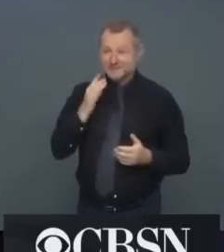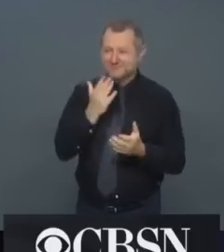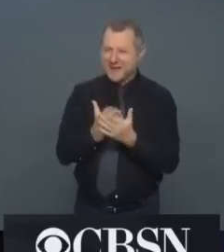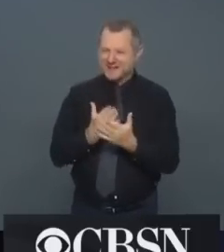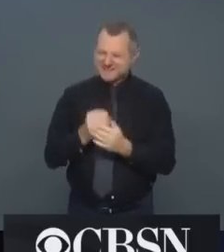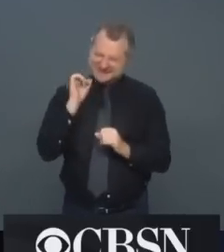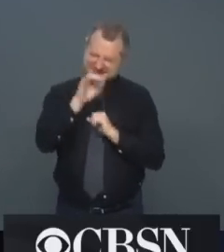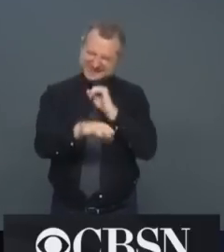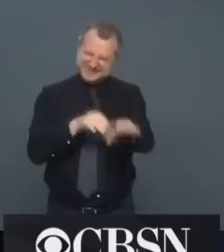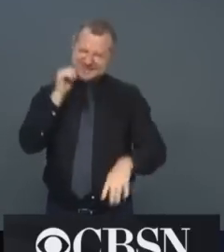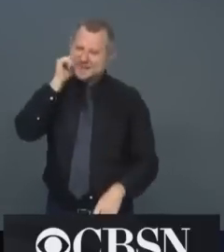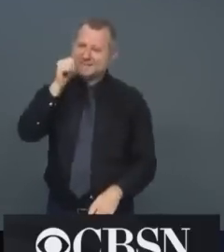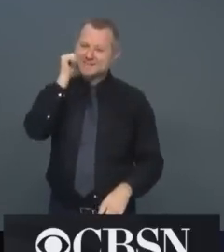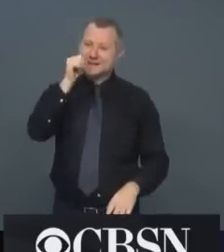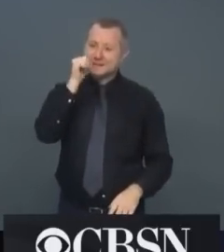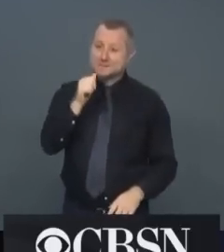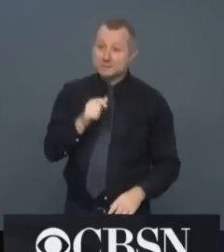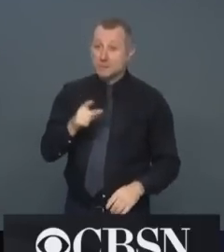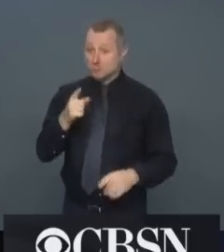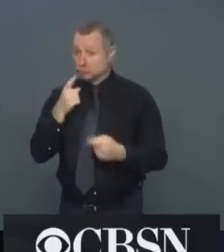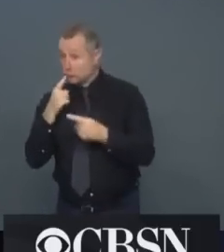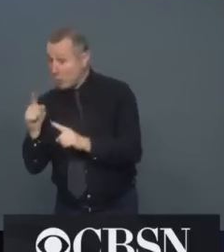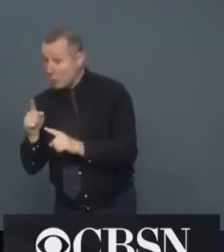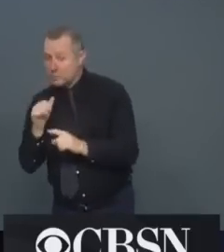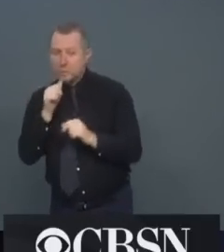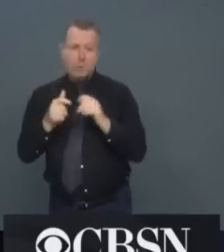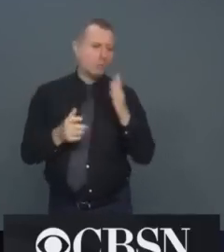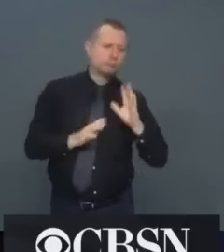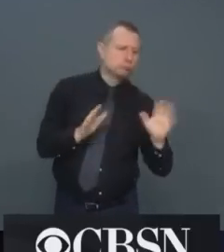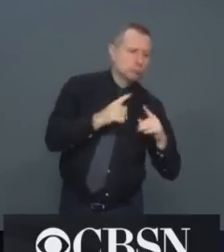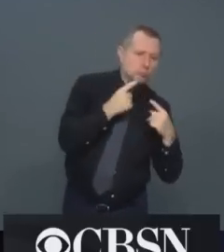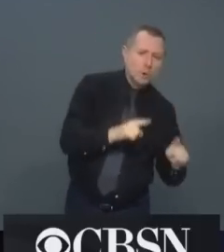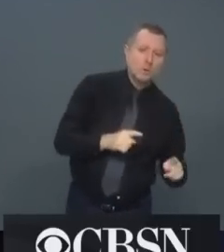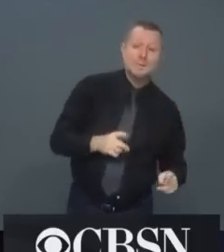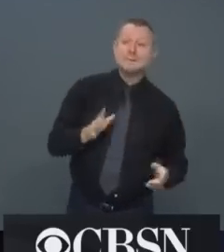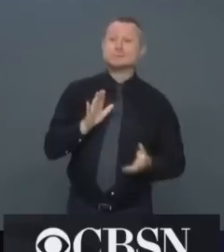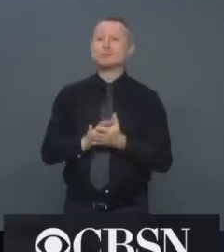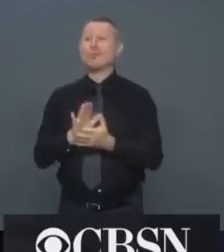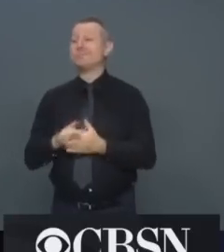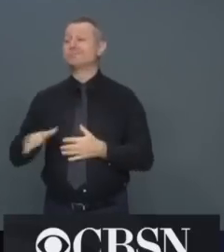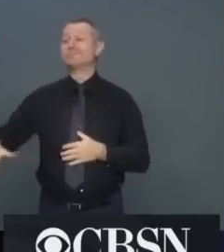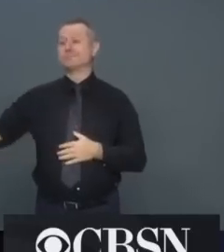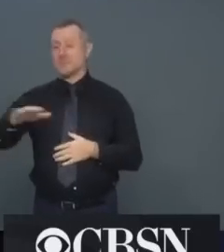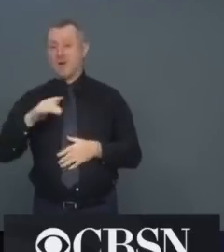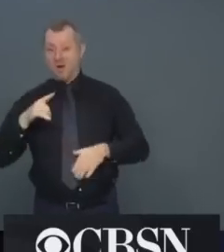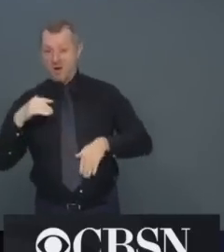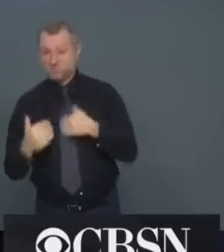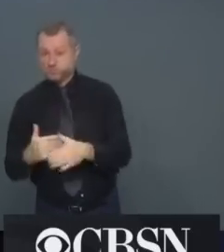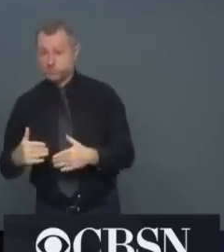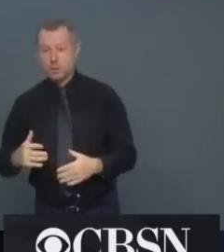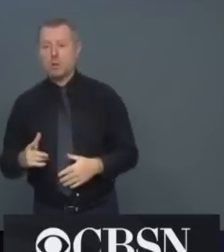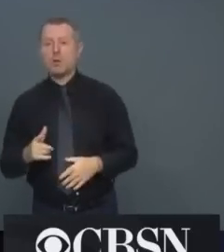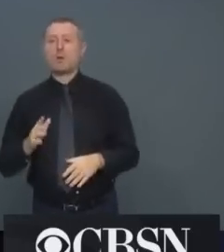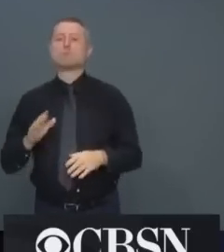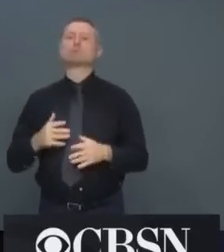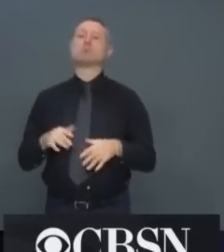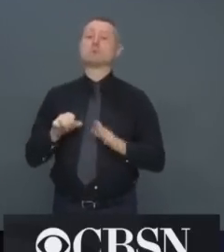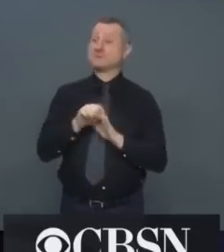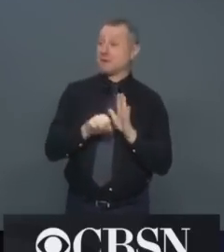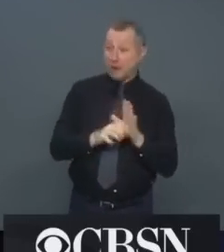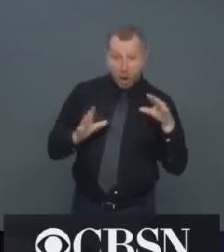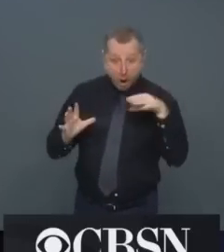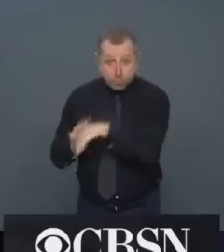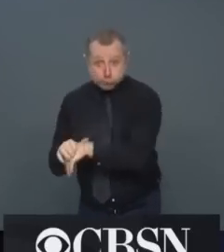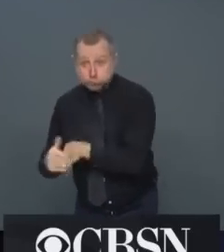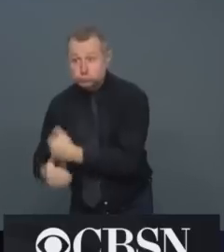what doesn't work. Either the school district responds or the state can always come in. You know, parents always say to me, well, what happens